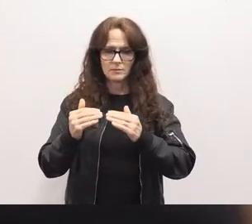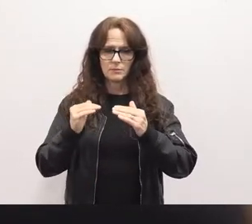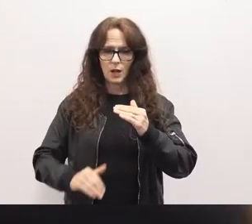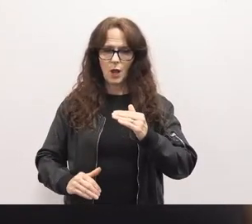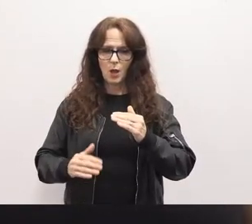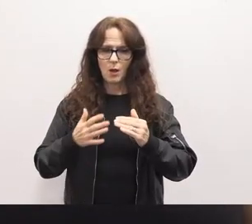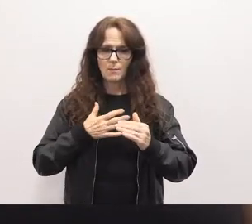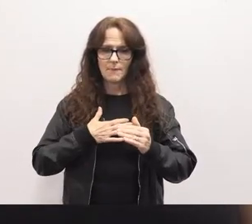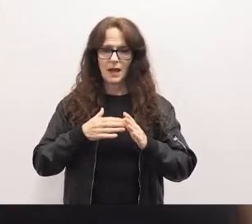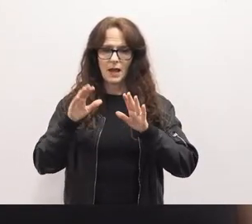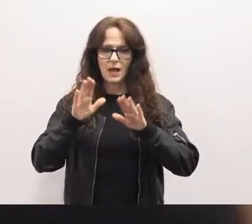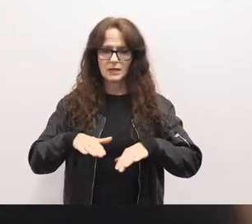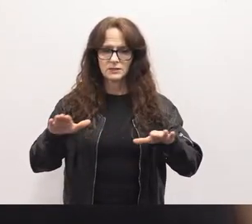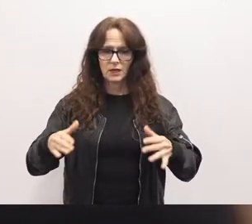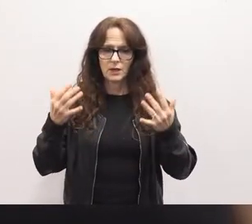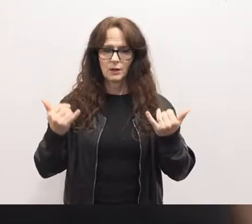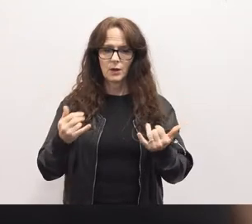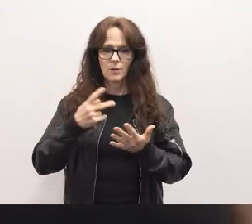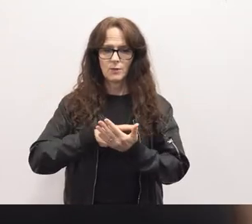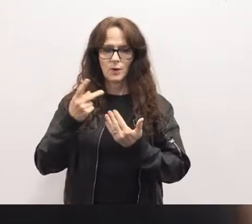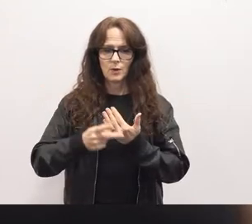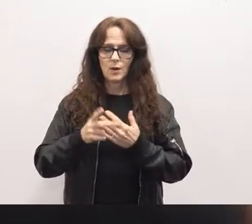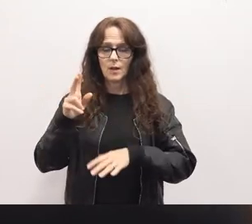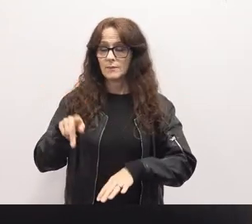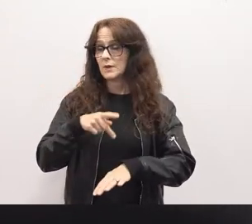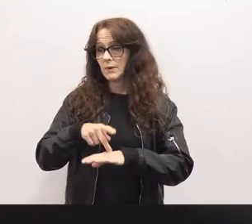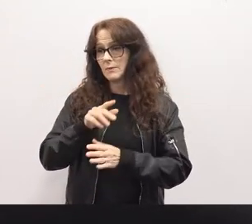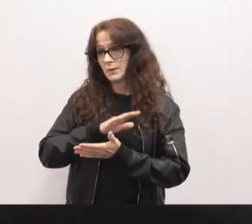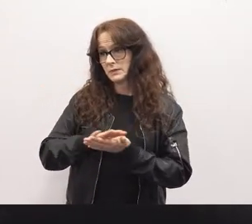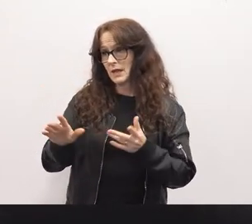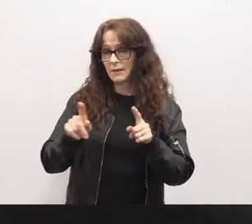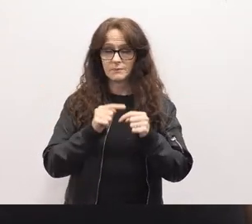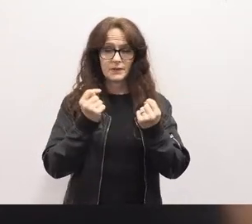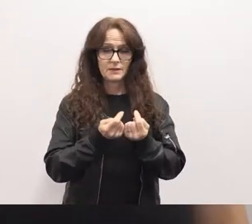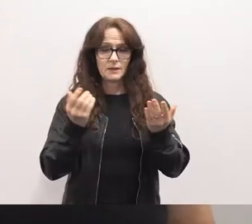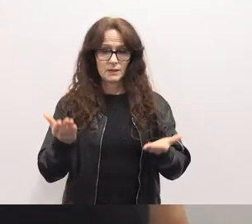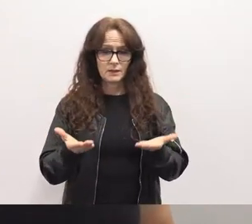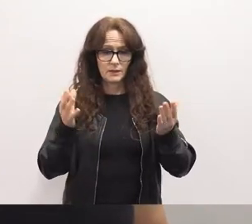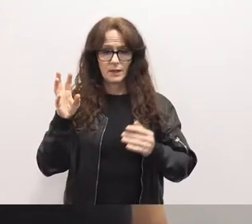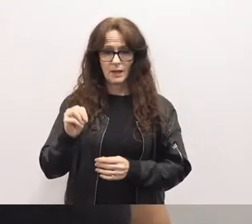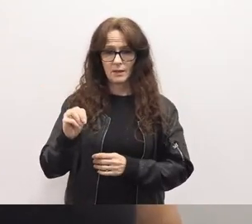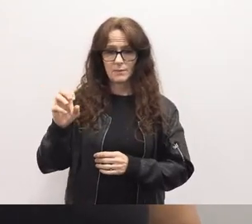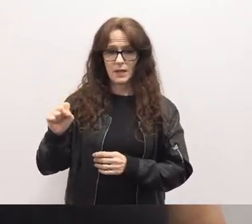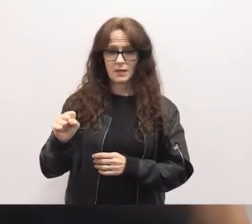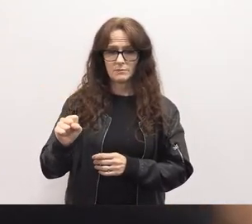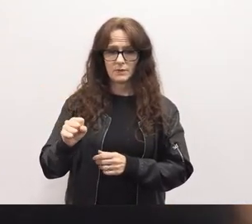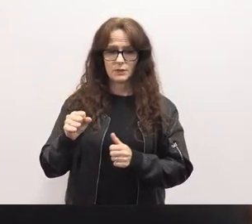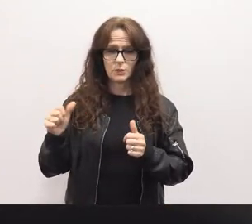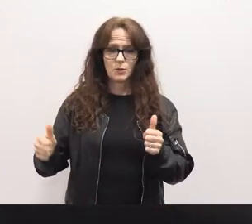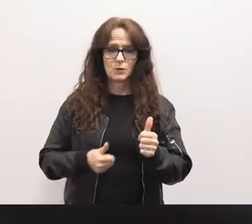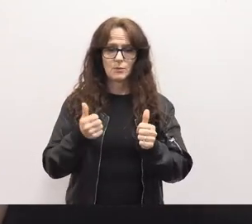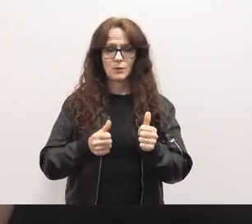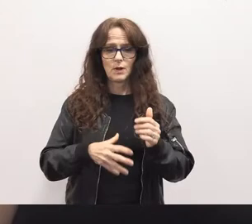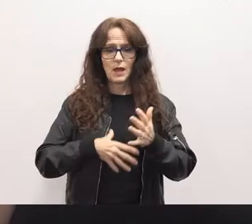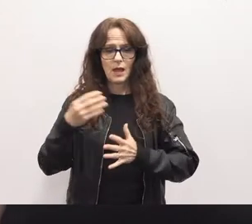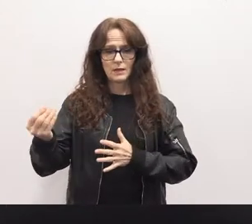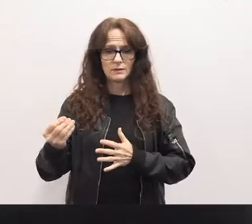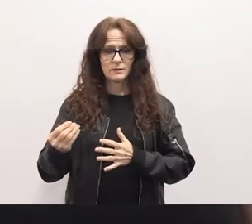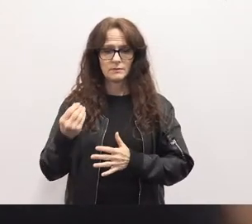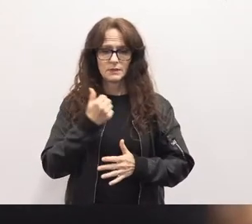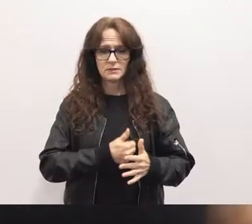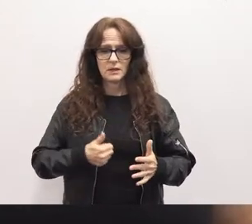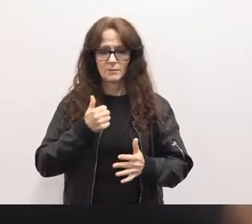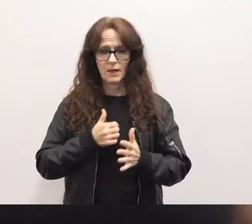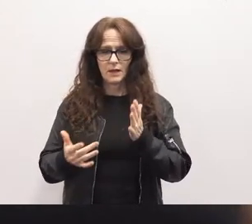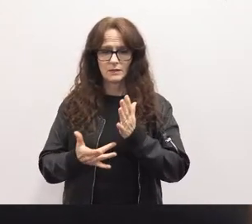current program. The principal was nice about it. The teams recommend MS, but you can pursue it outside. And I apologize about the technical